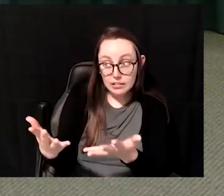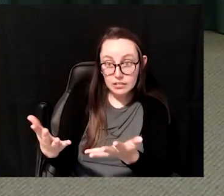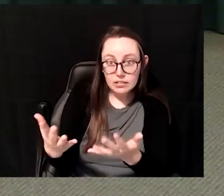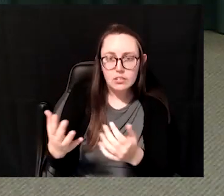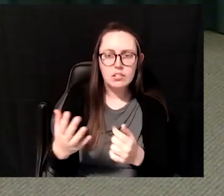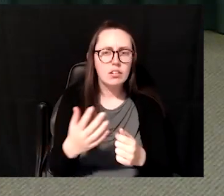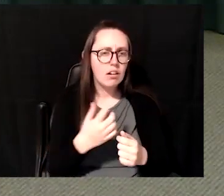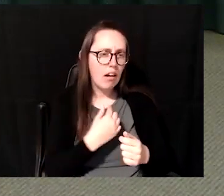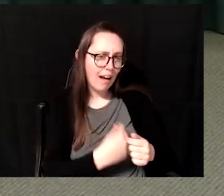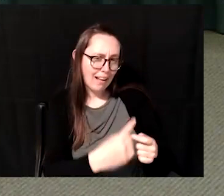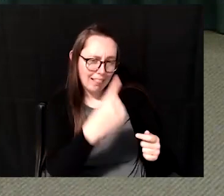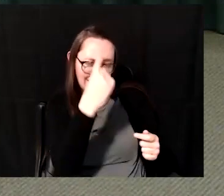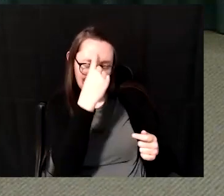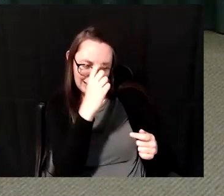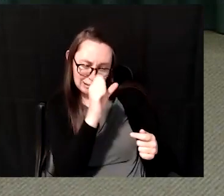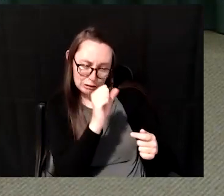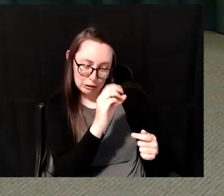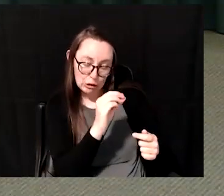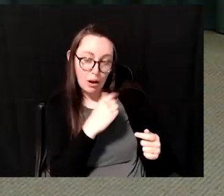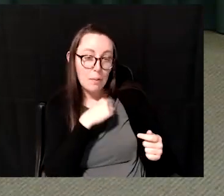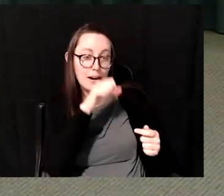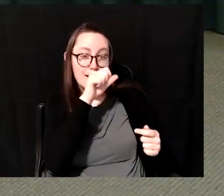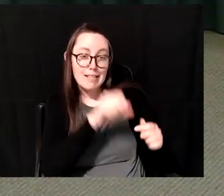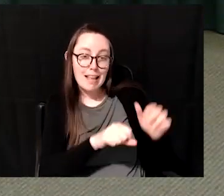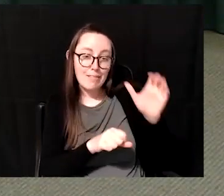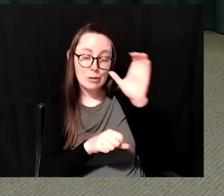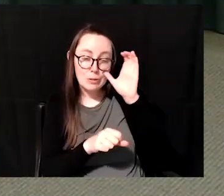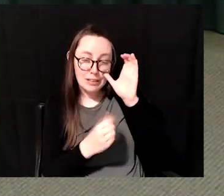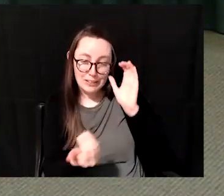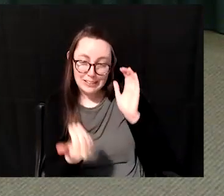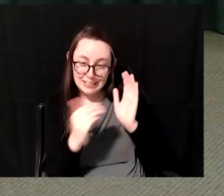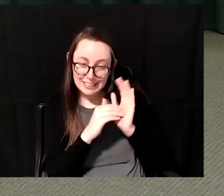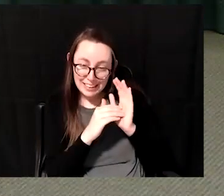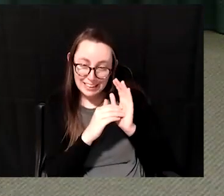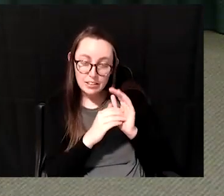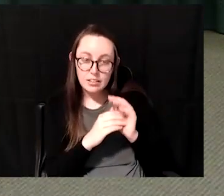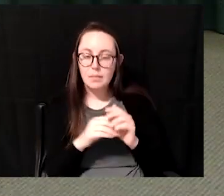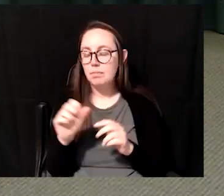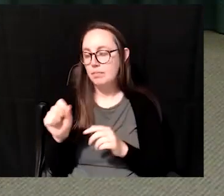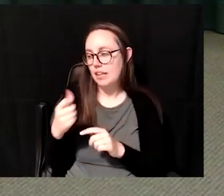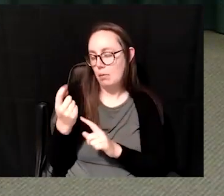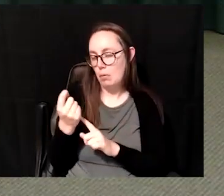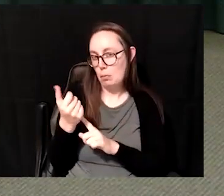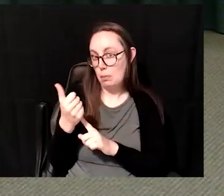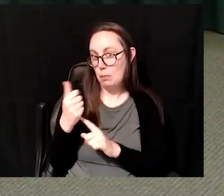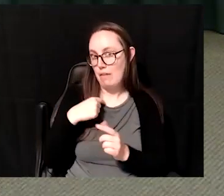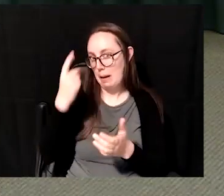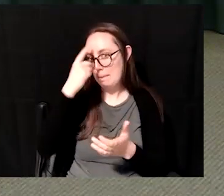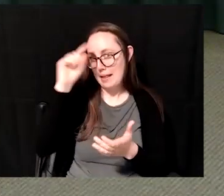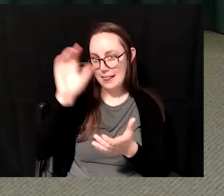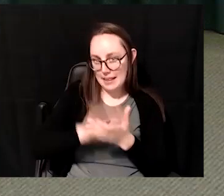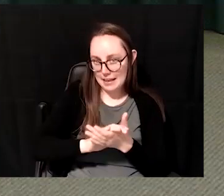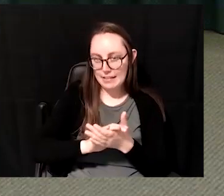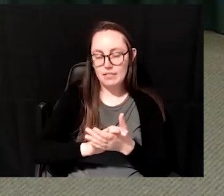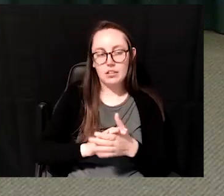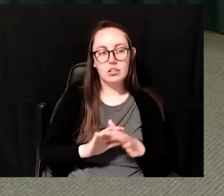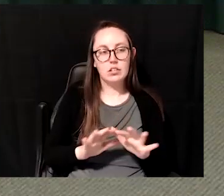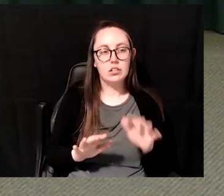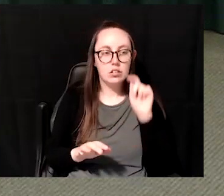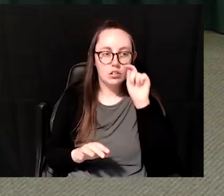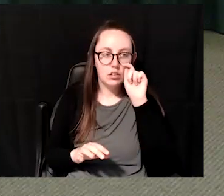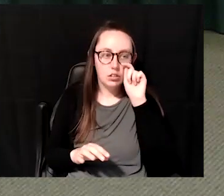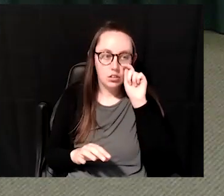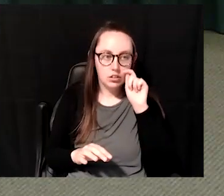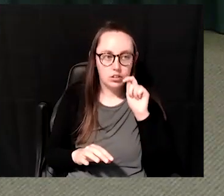would love to hear one more time I'm sorry I'll take out the Iowa leaps give me a minute uh do you want to speak on this before uh